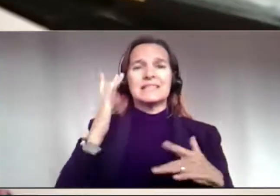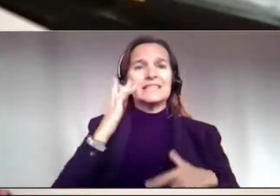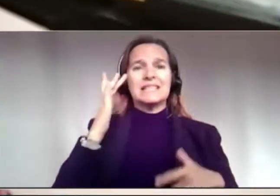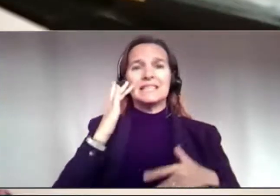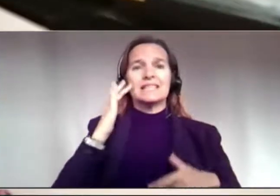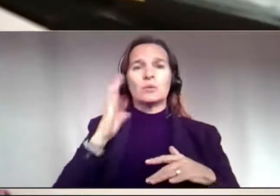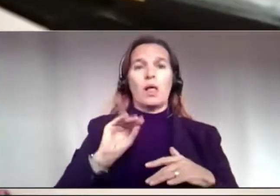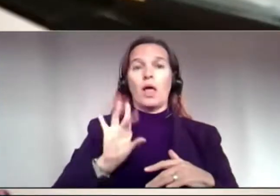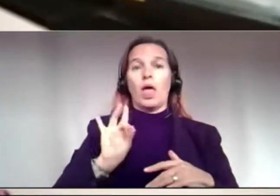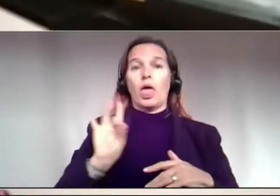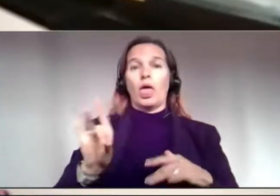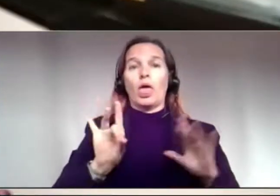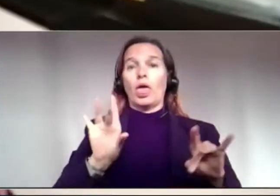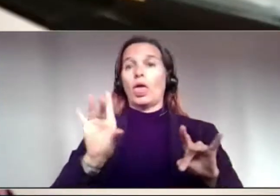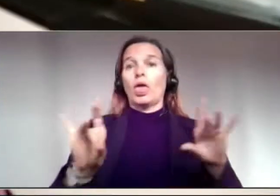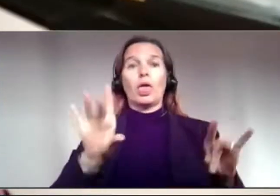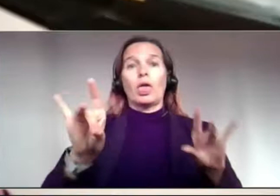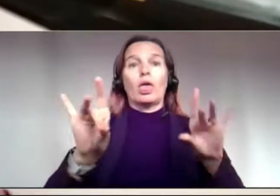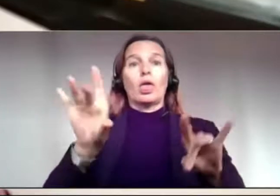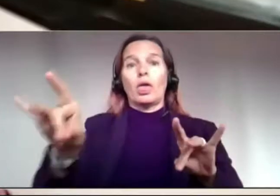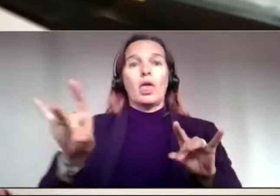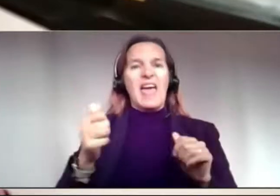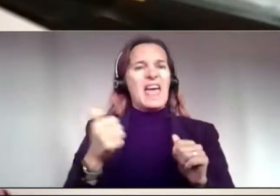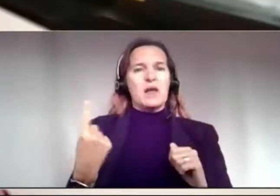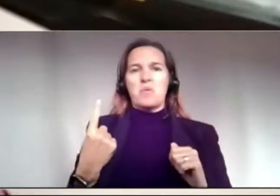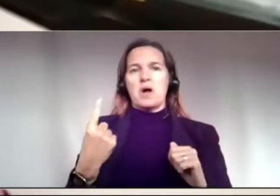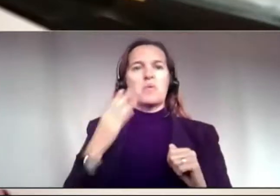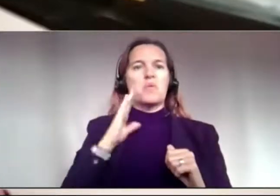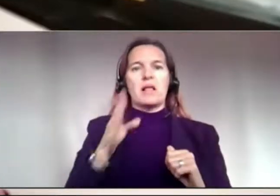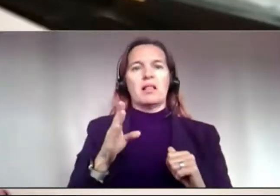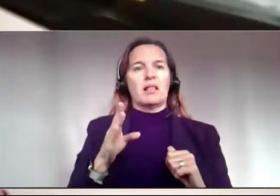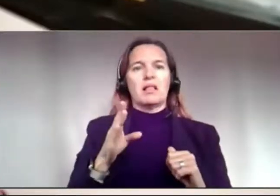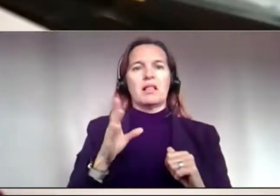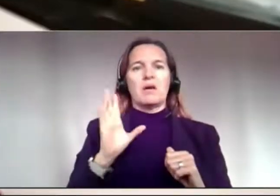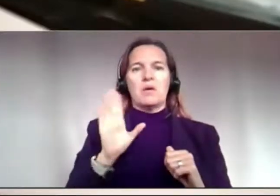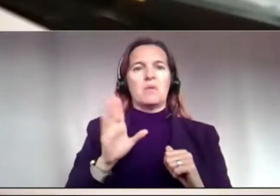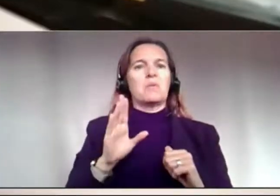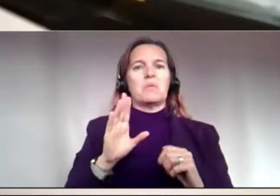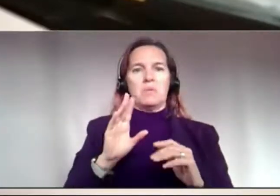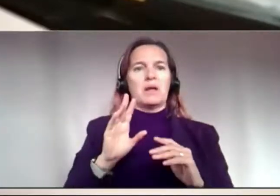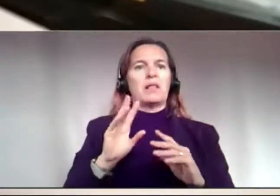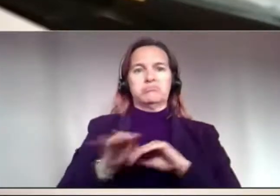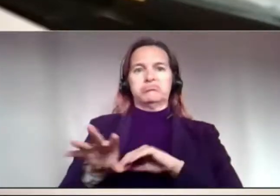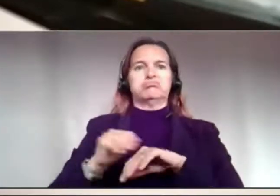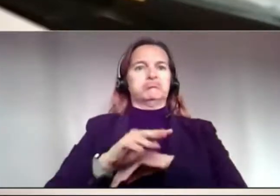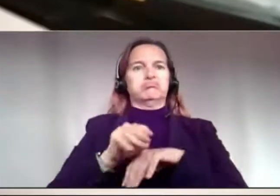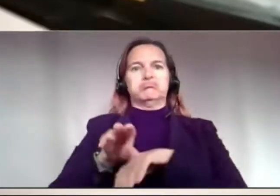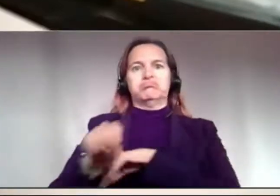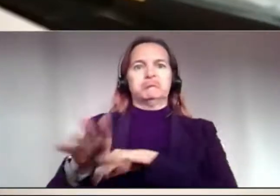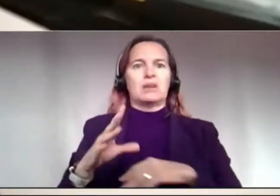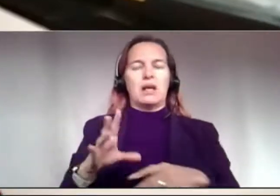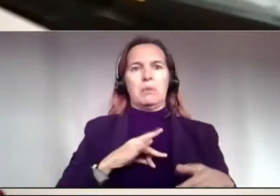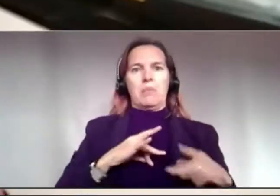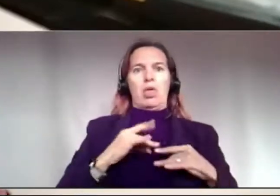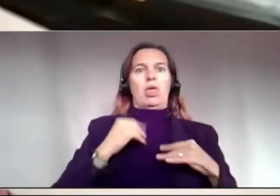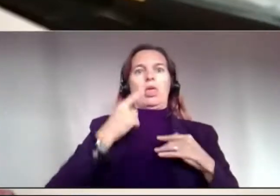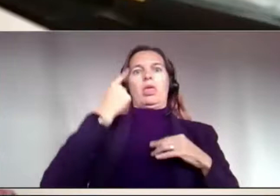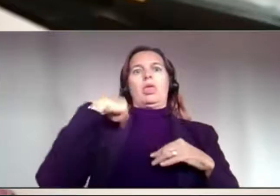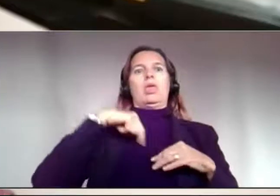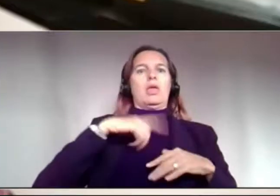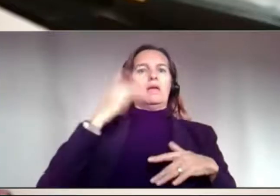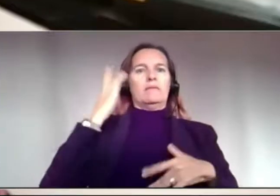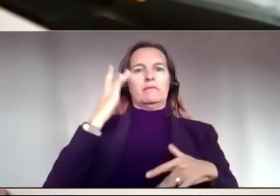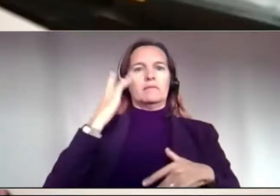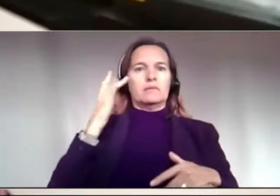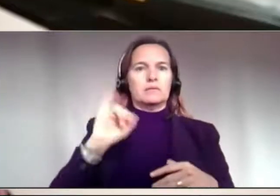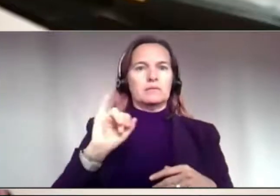attack anybody that it can get to, and it's going to latch onto their cells and invade their bodies, and it'll cause them infection, and they won't know about it for a